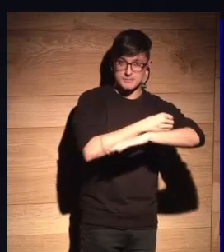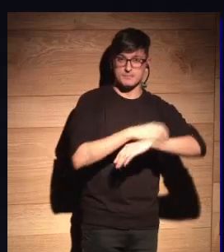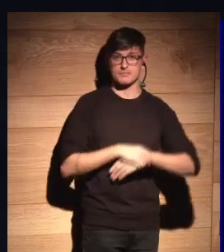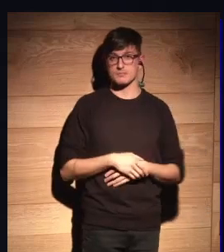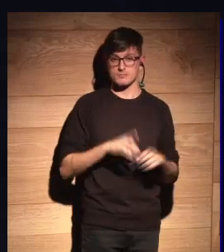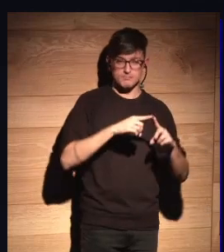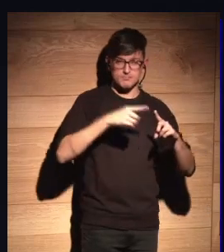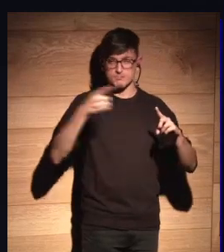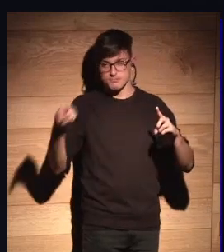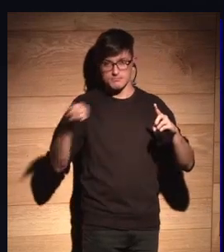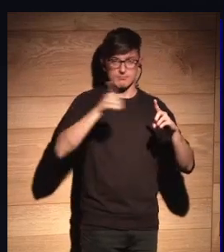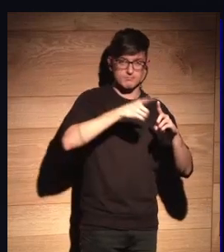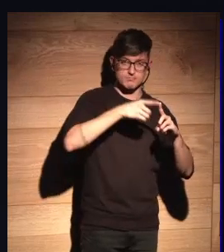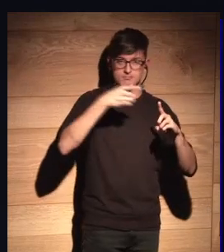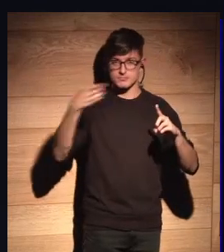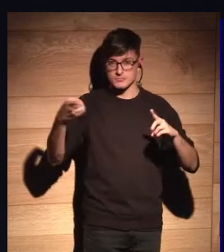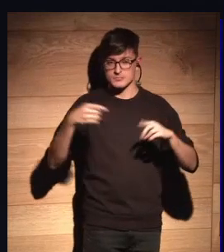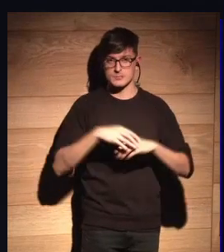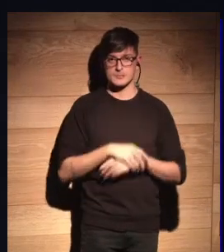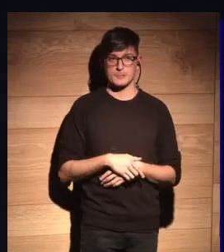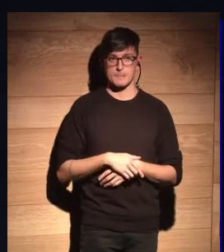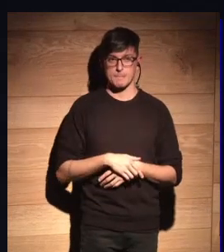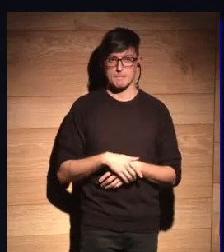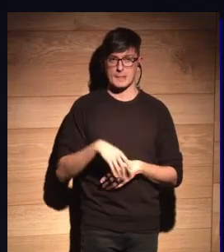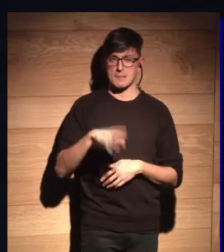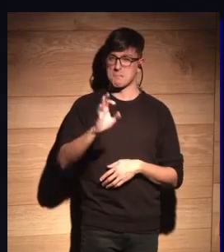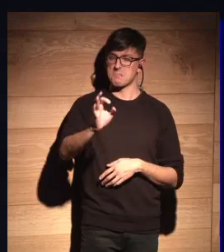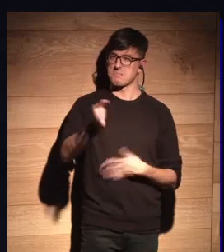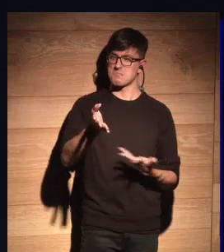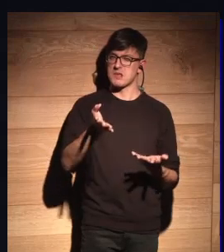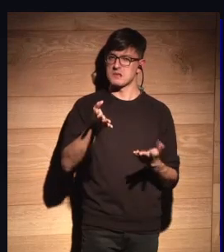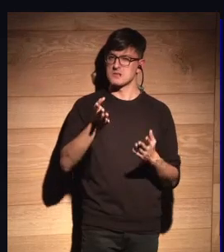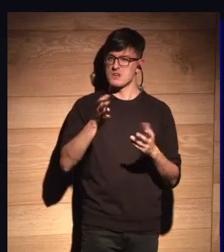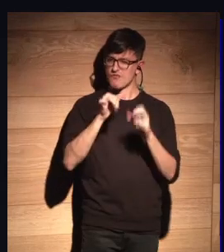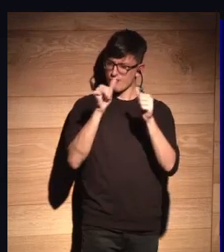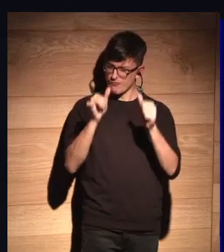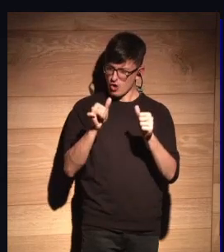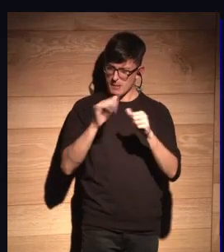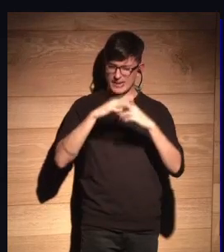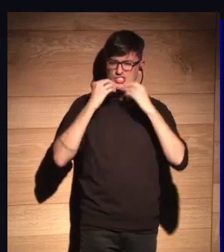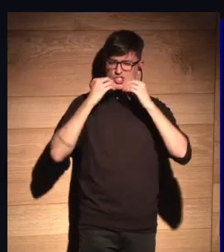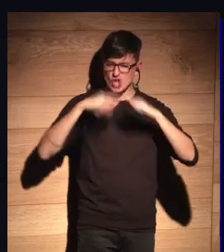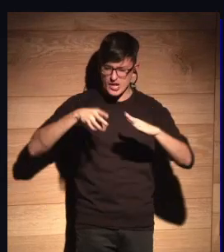to dig deep into a story is you need to invest time